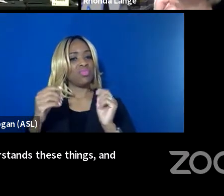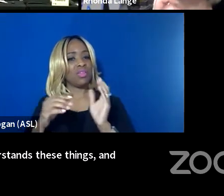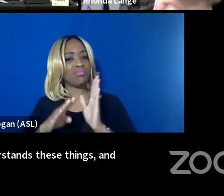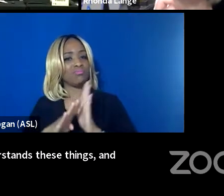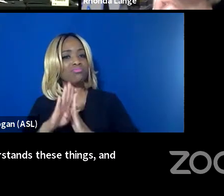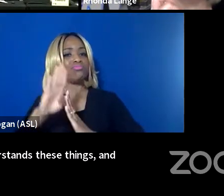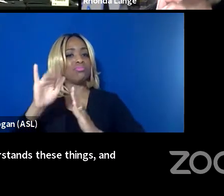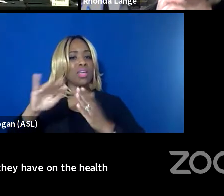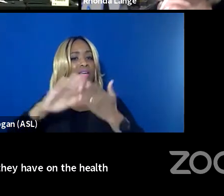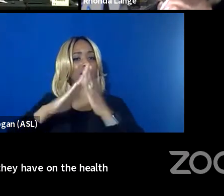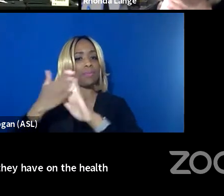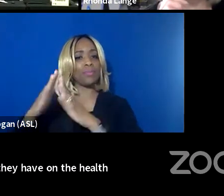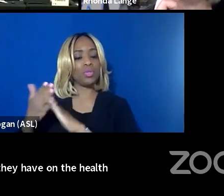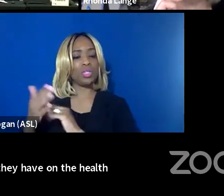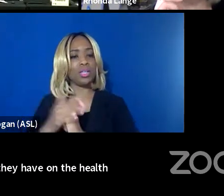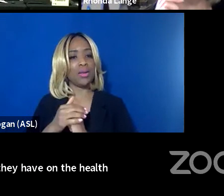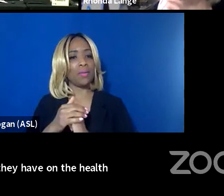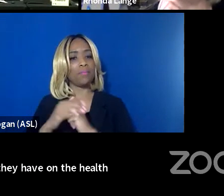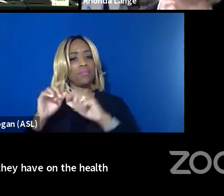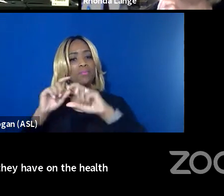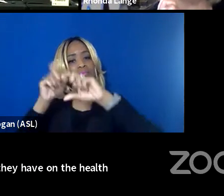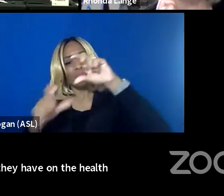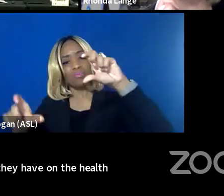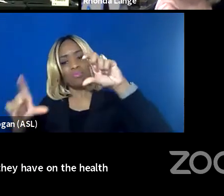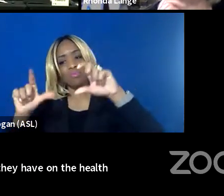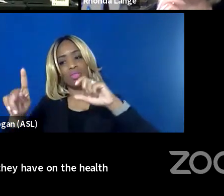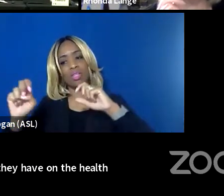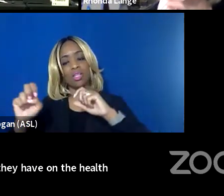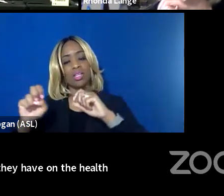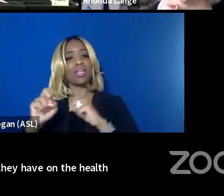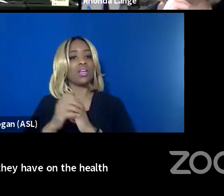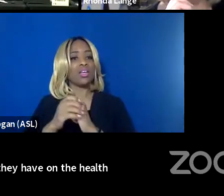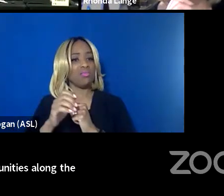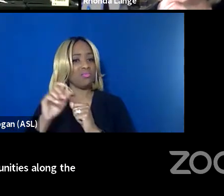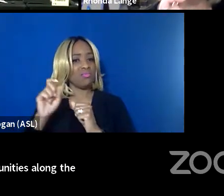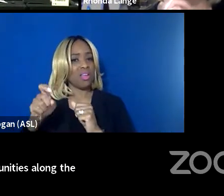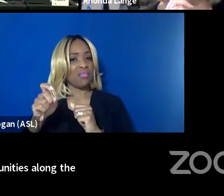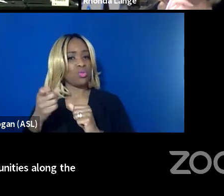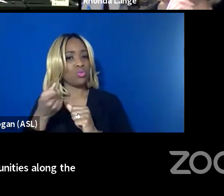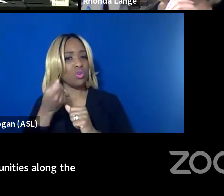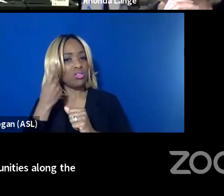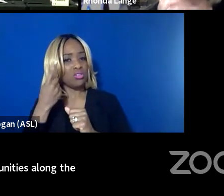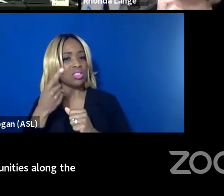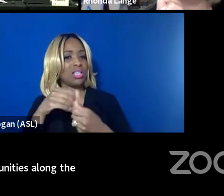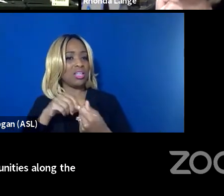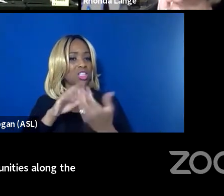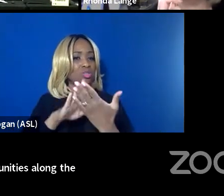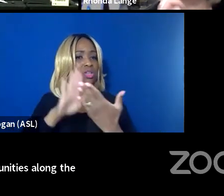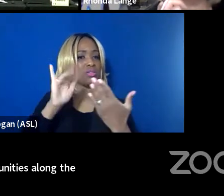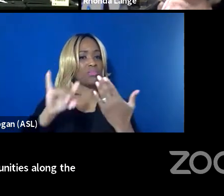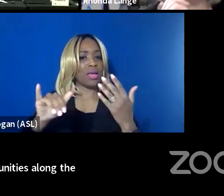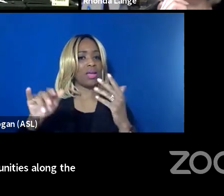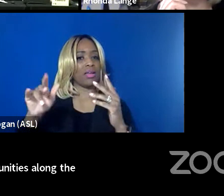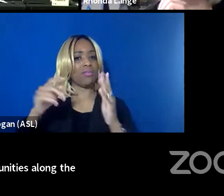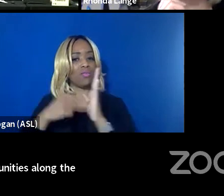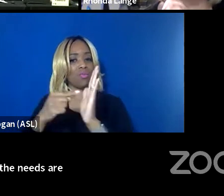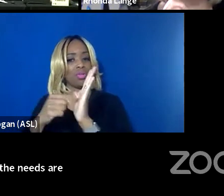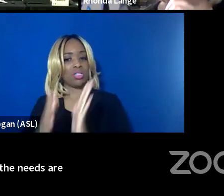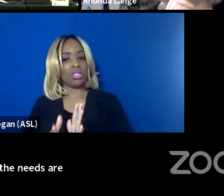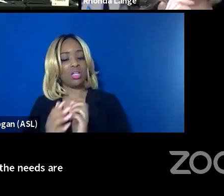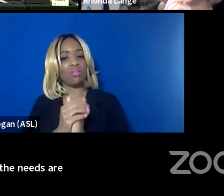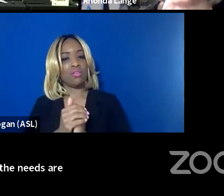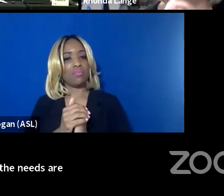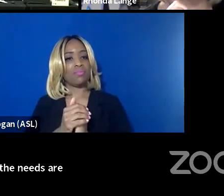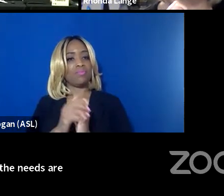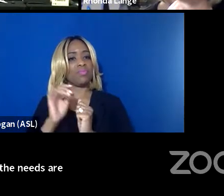of the communities along the lakeshore. And it's imperative that these needs are understood and addressed by the representation. It must be in